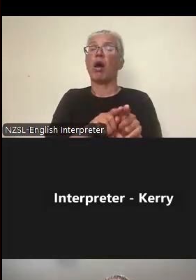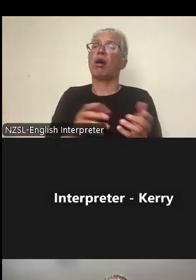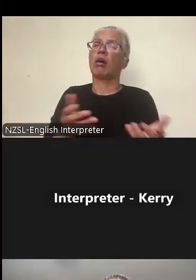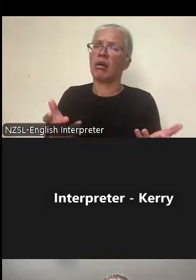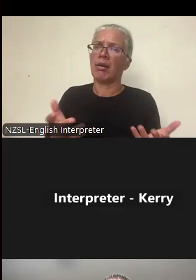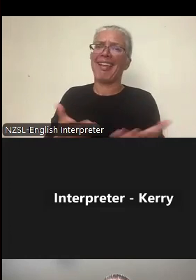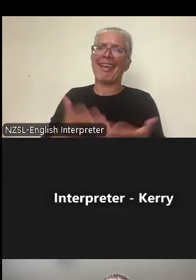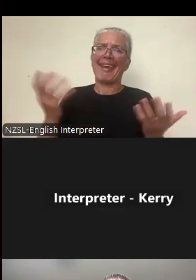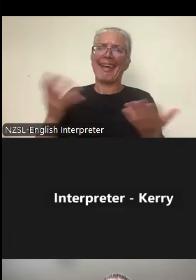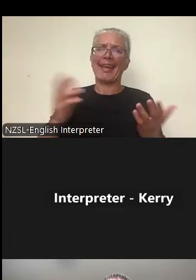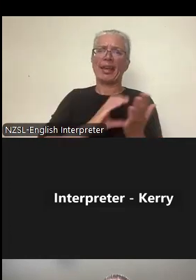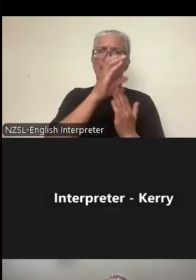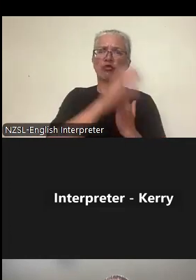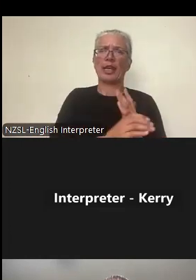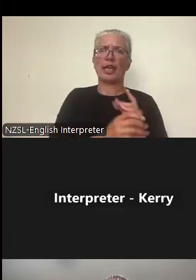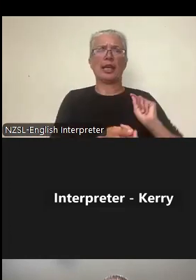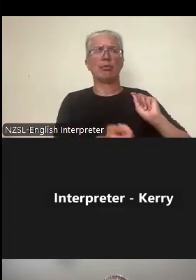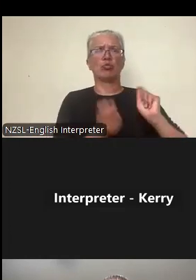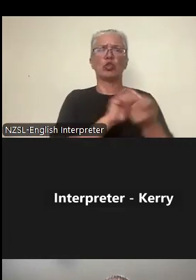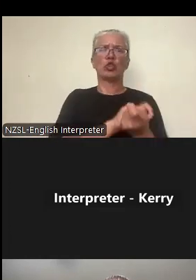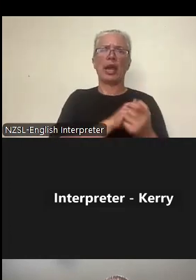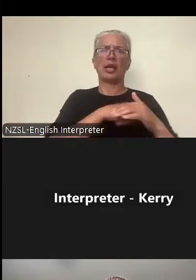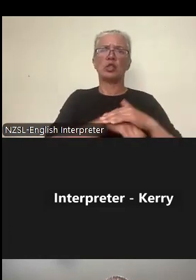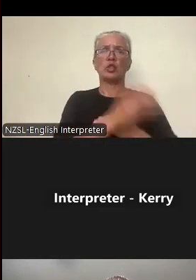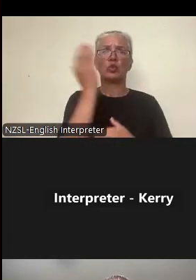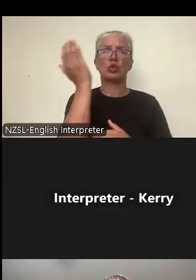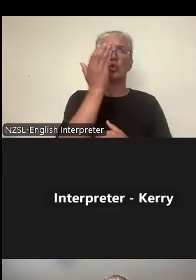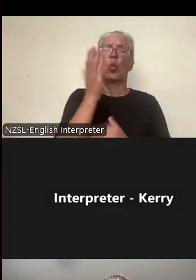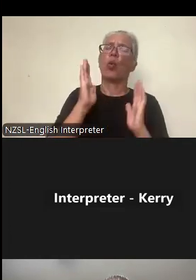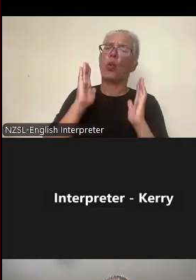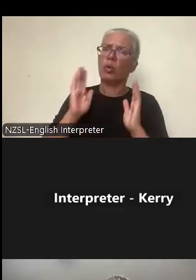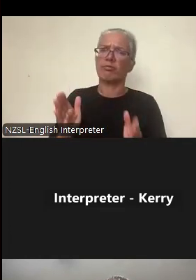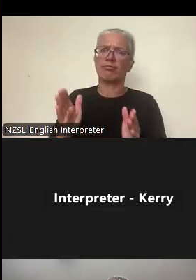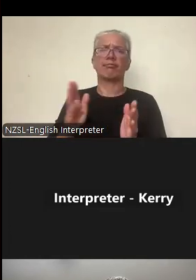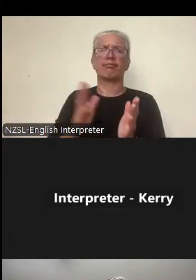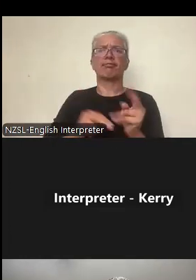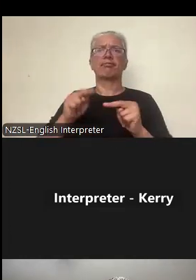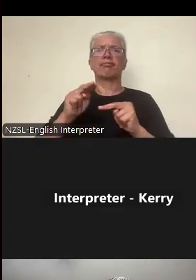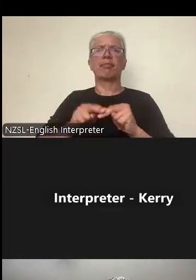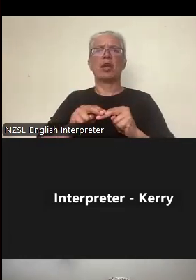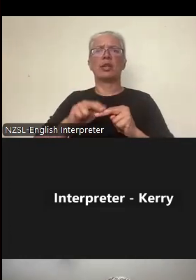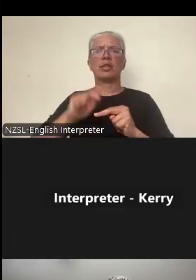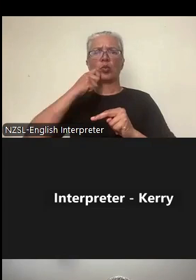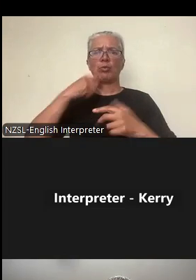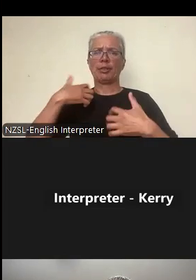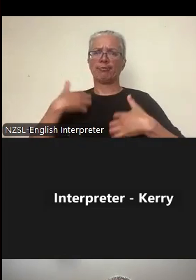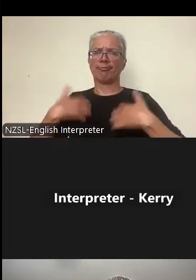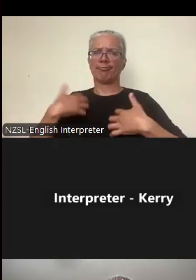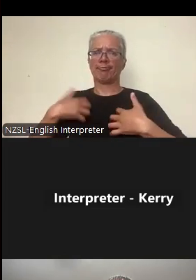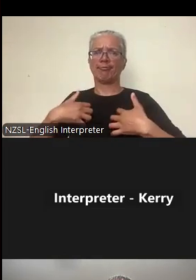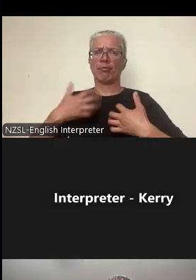in curriculum in your schools, your parents are going to be really interested in.